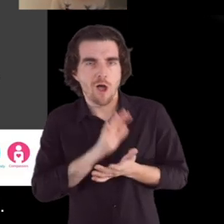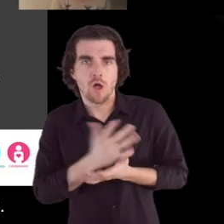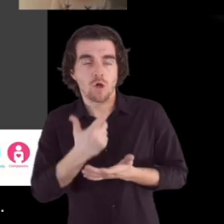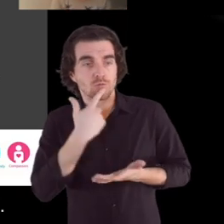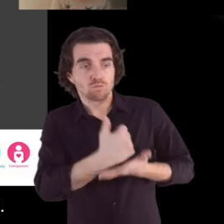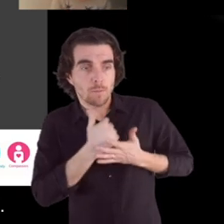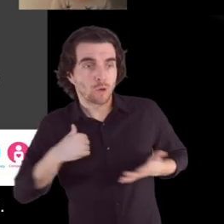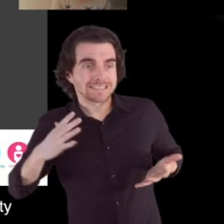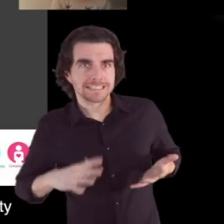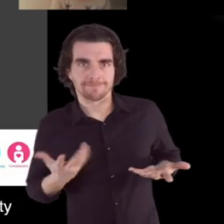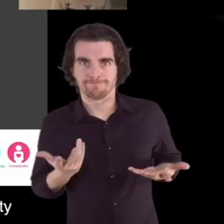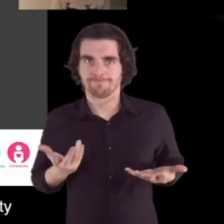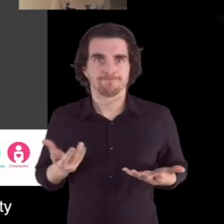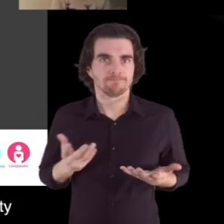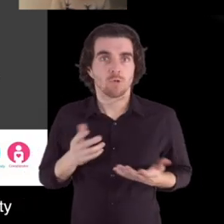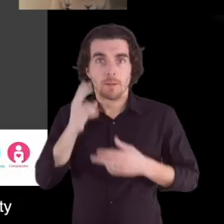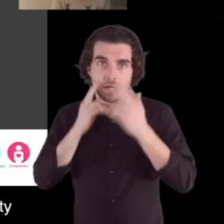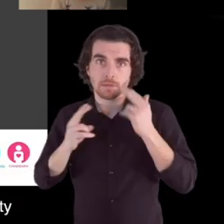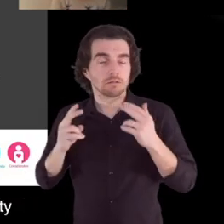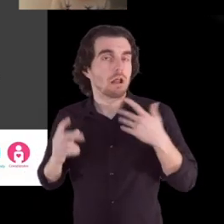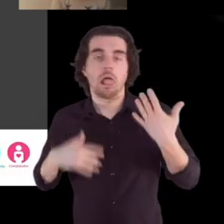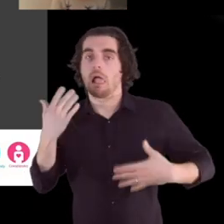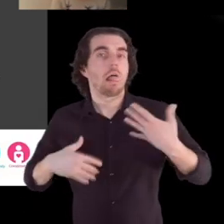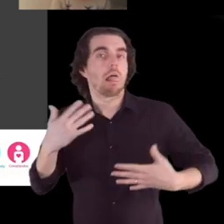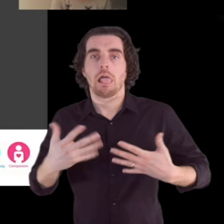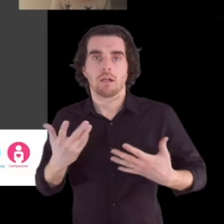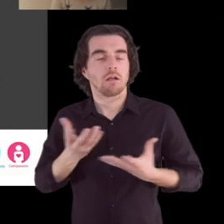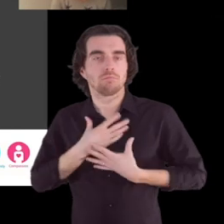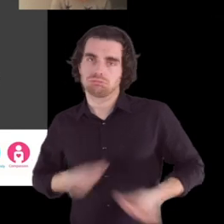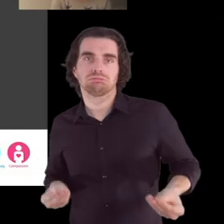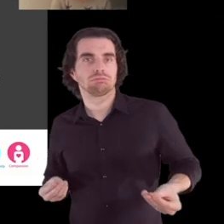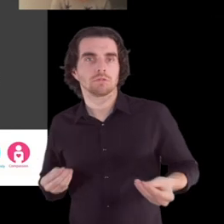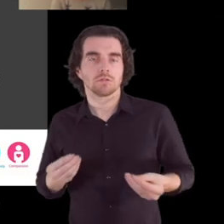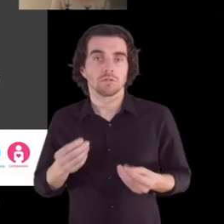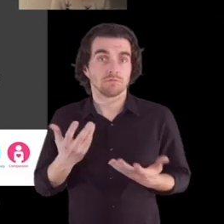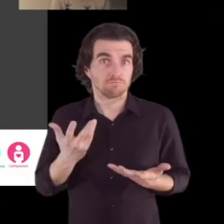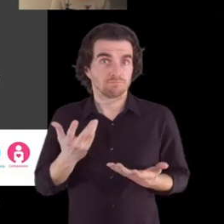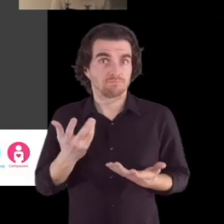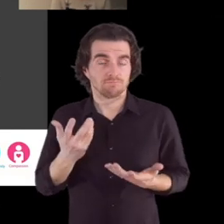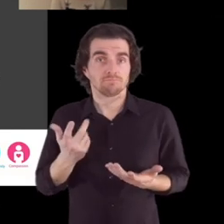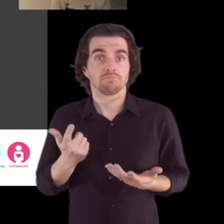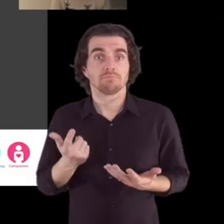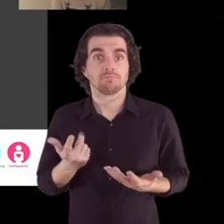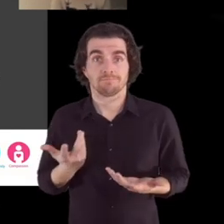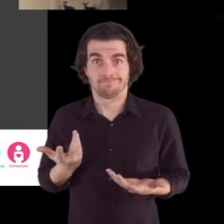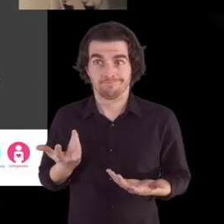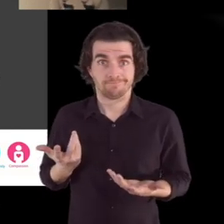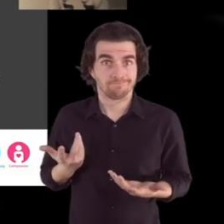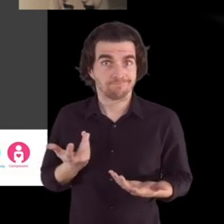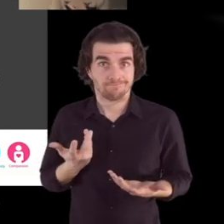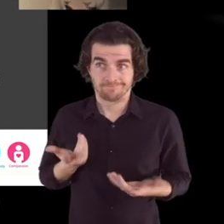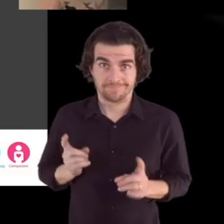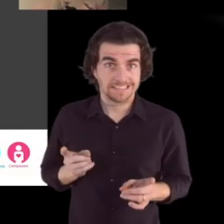support that we needed. So people are really running on empty and feeling a bit burnt out. And I suppose